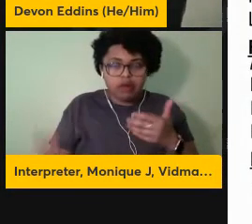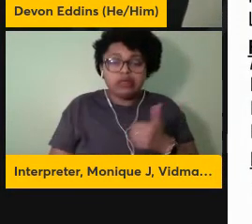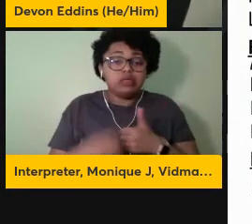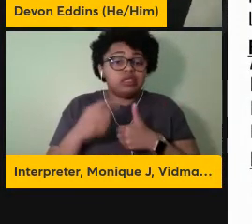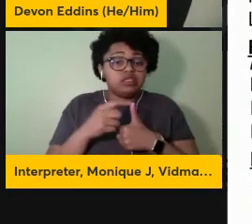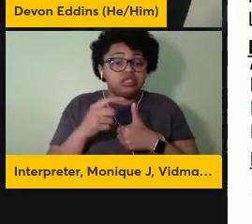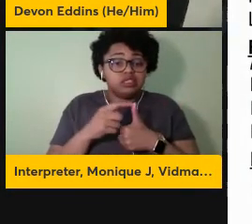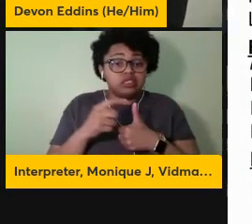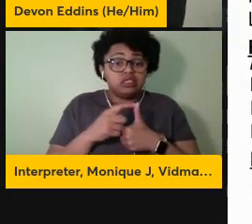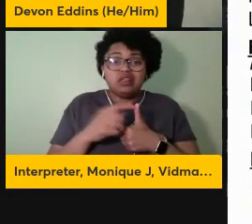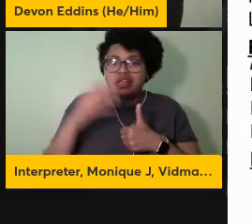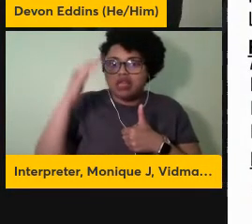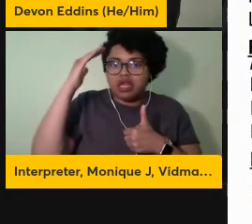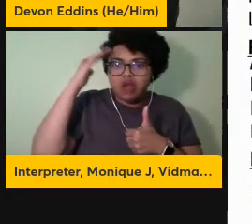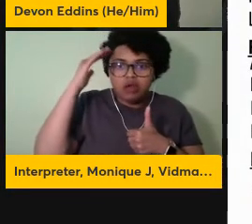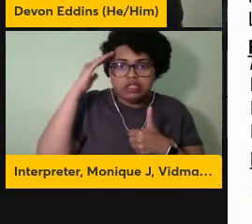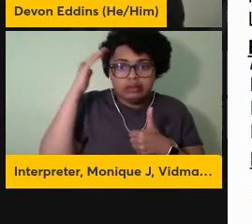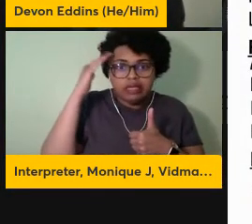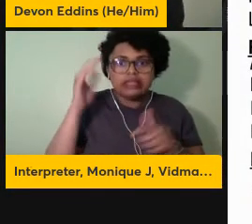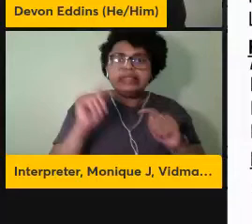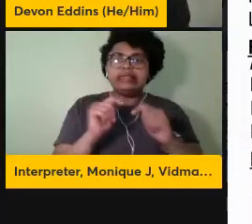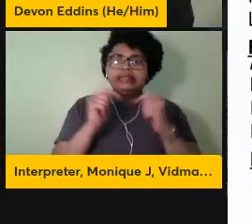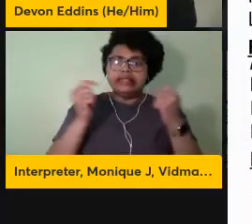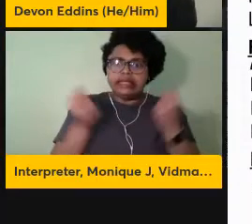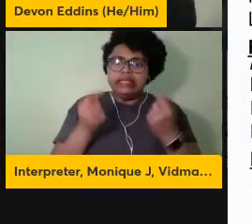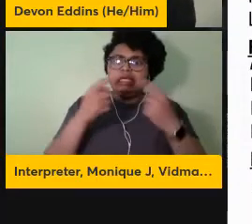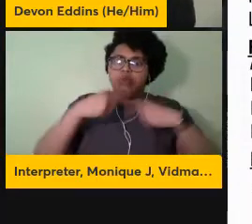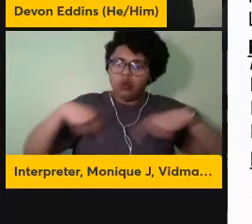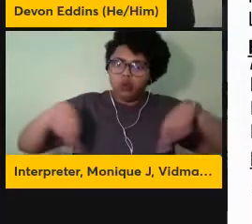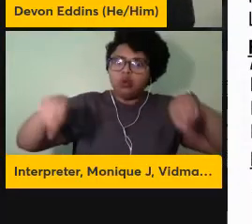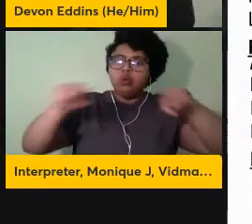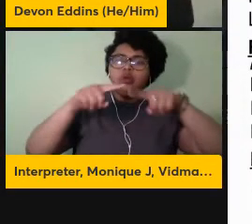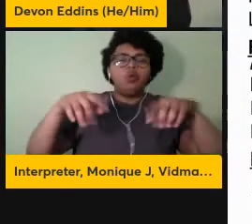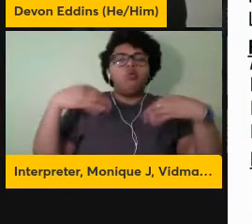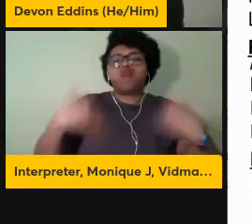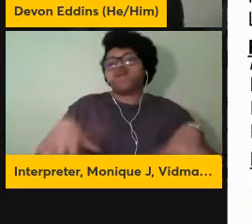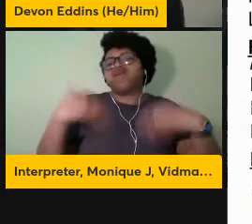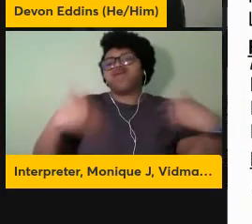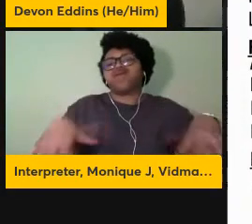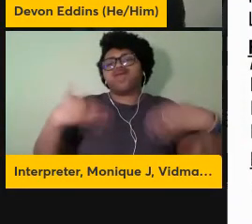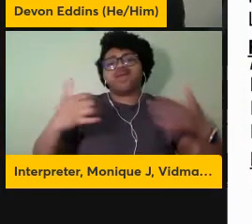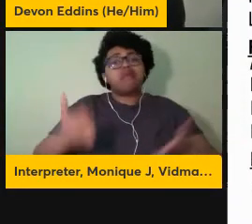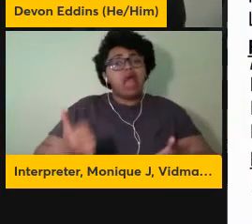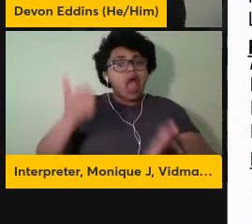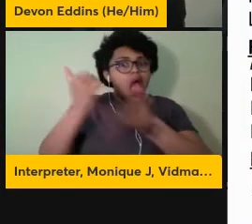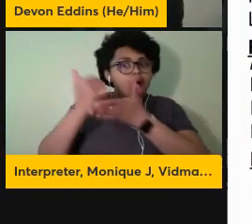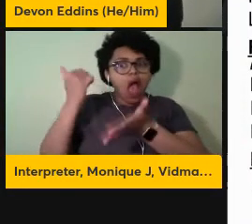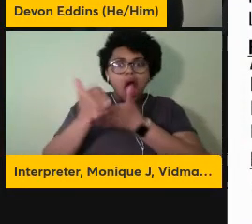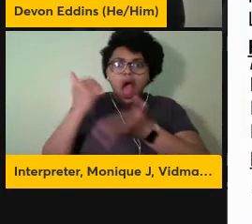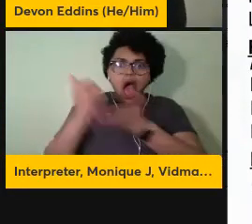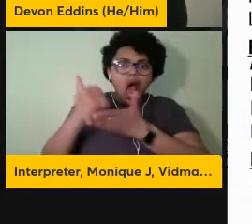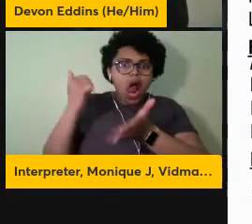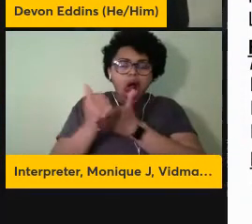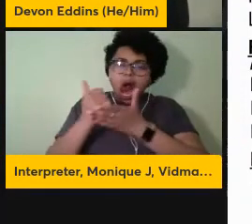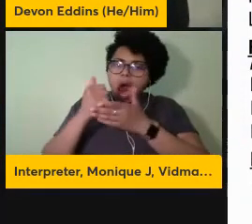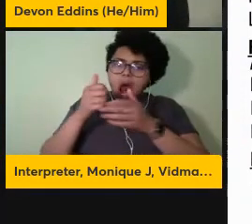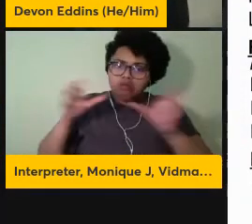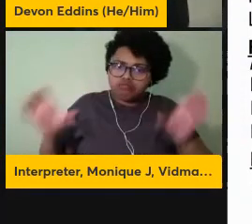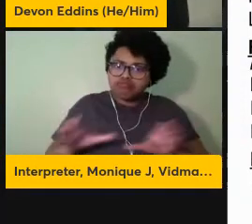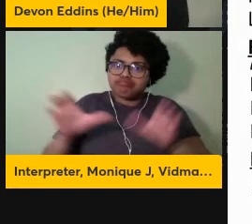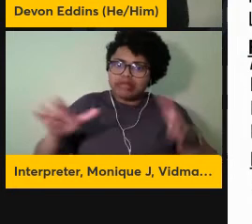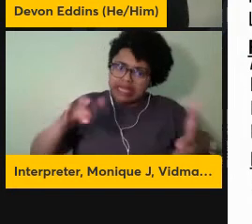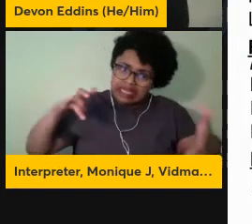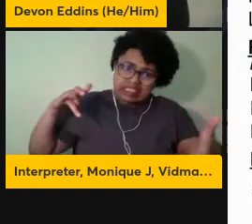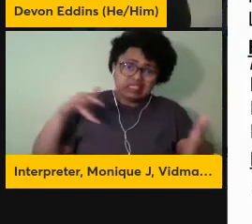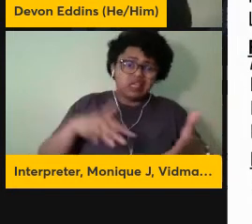it takes a whole team of people in order to facilitate these studies. So a big shout out to all of our group members, and along